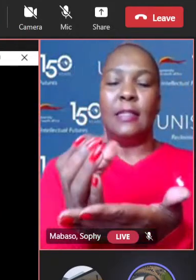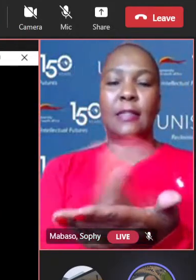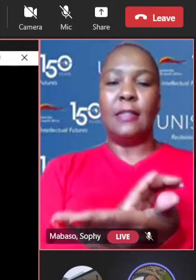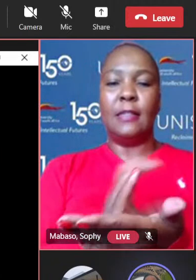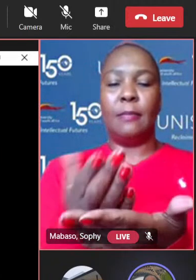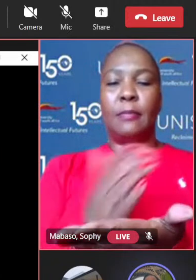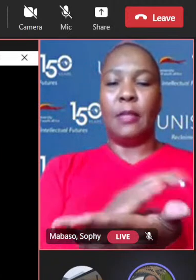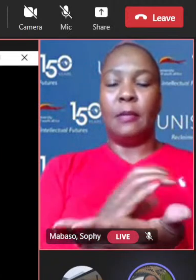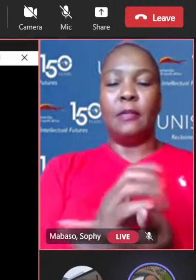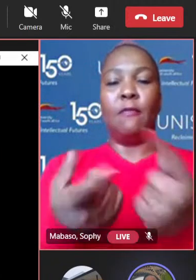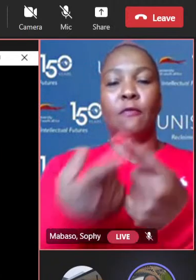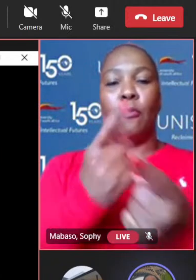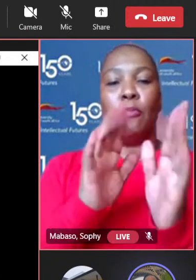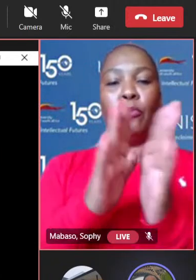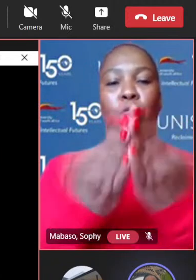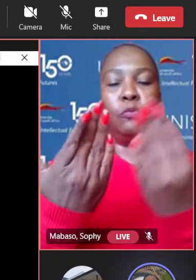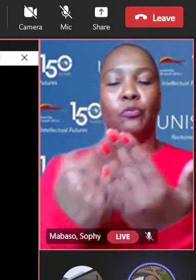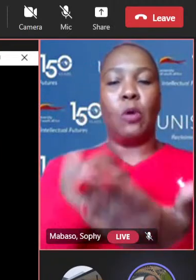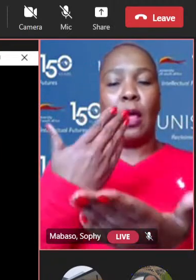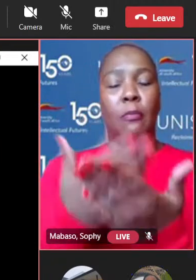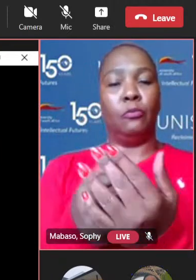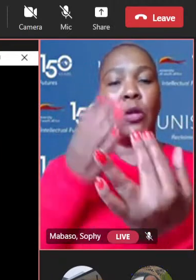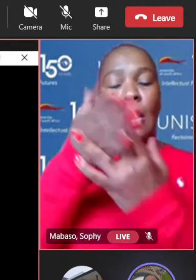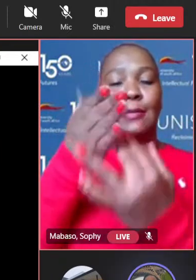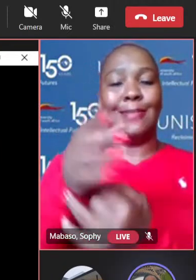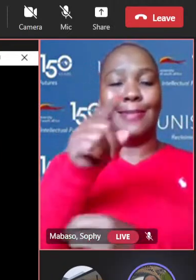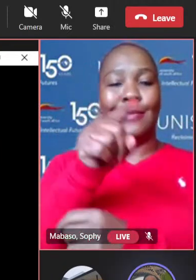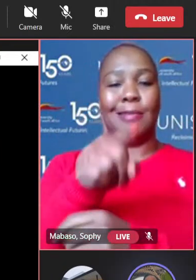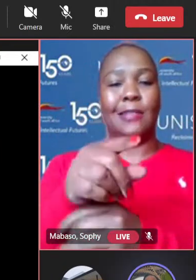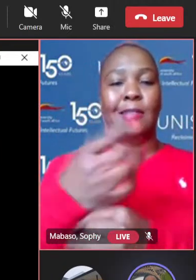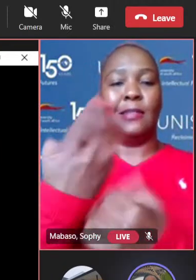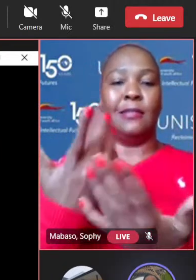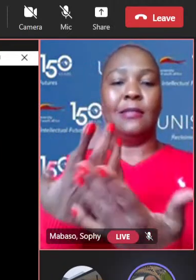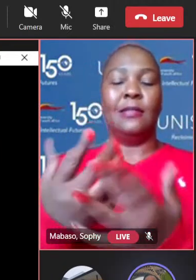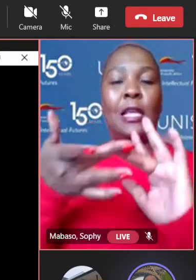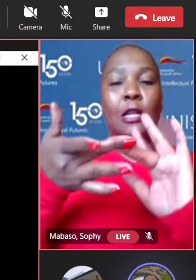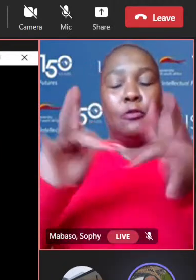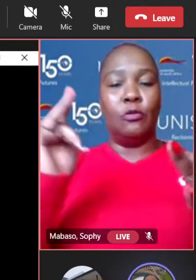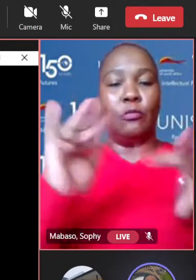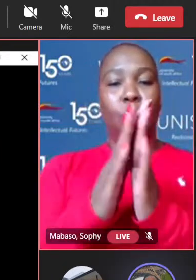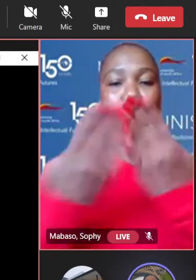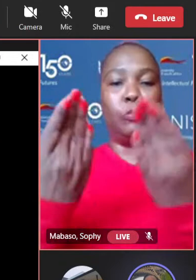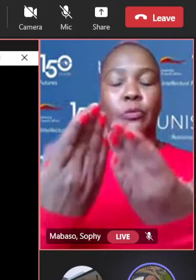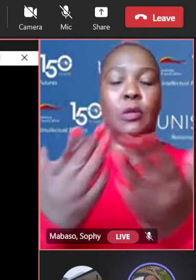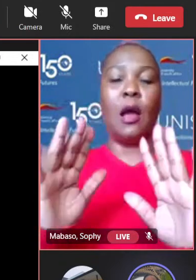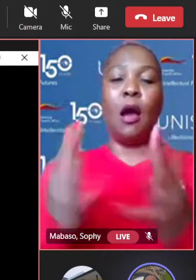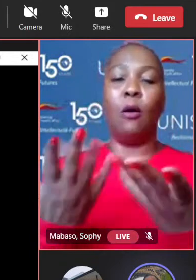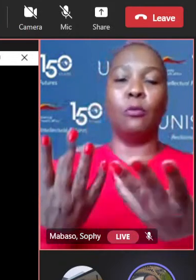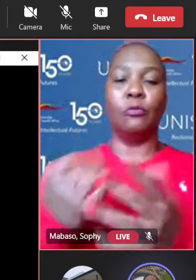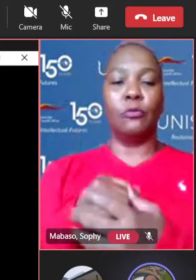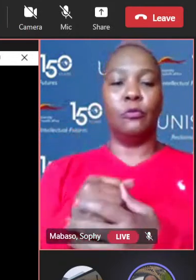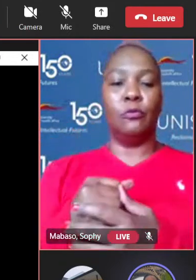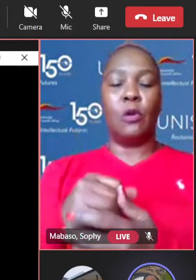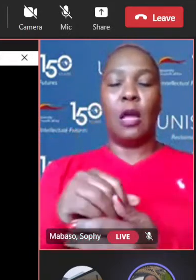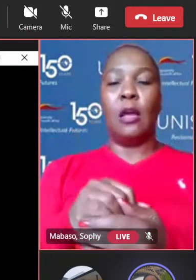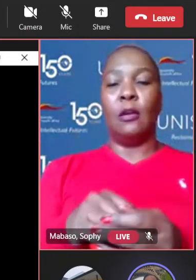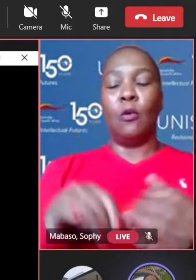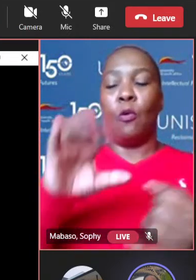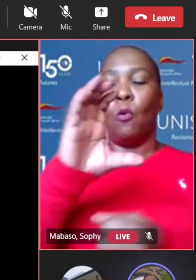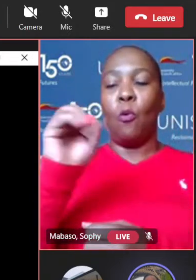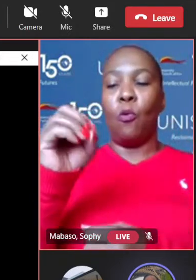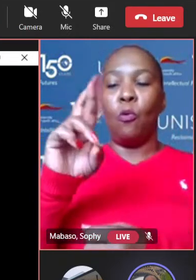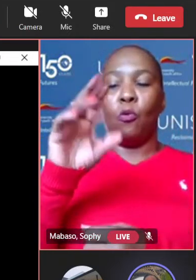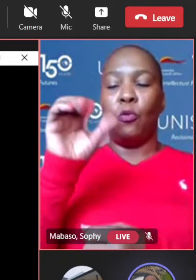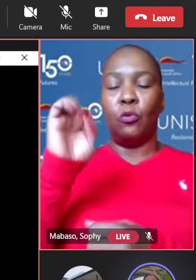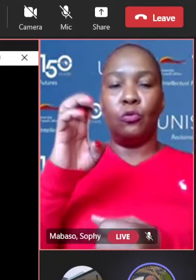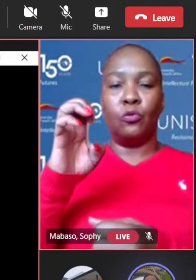able to access these electronic reserves or e-reserves by course code or title. But